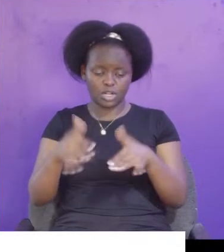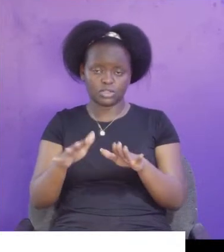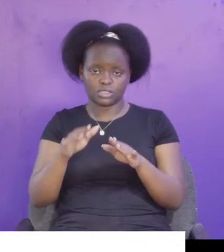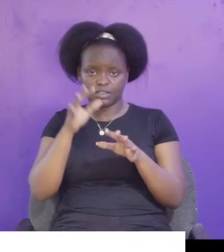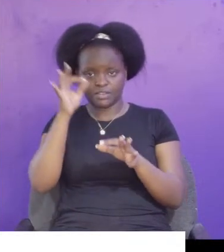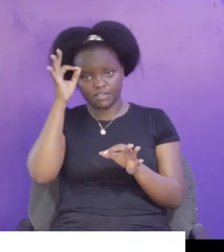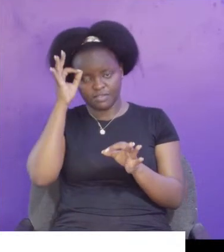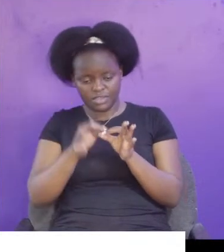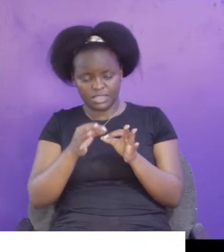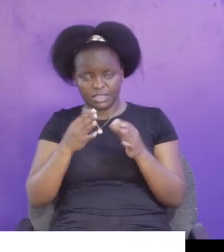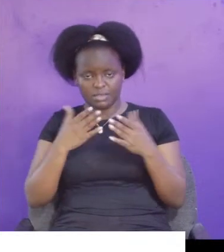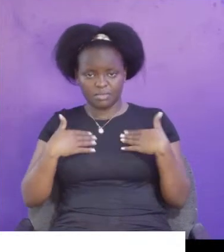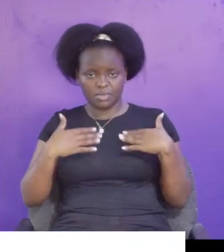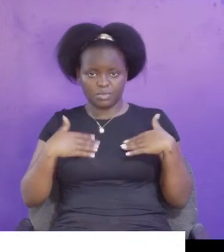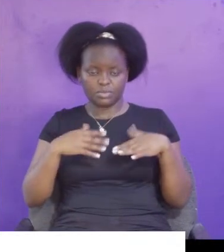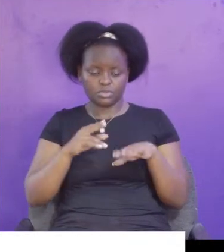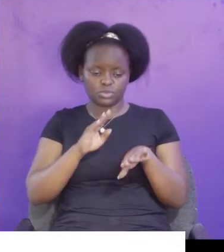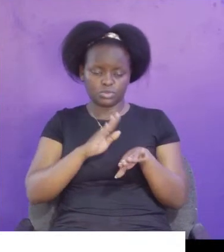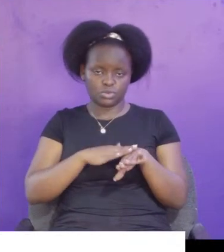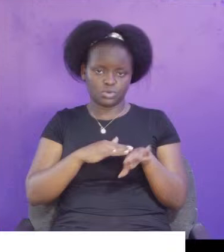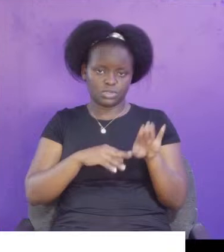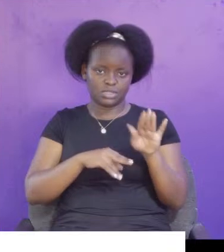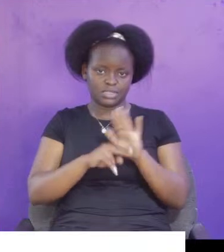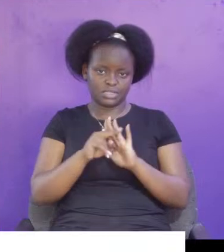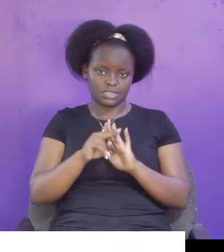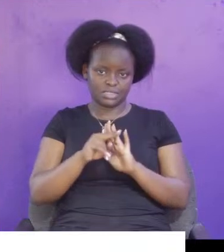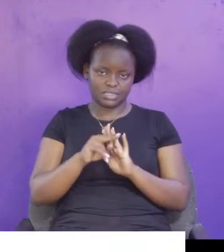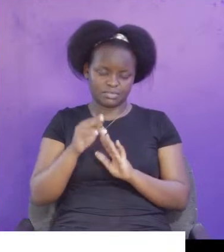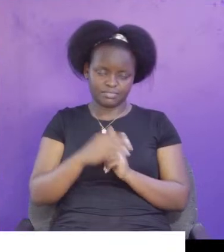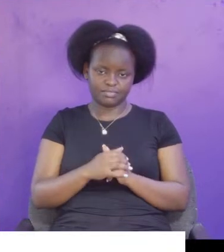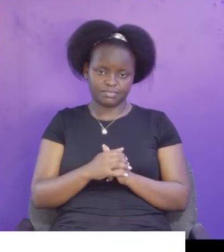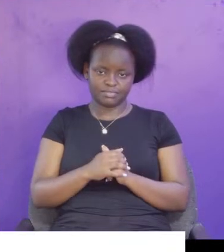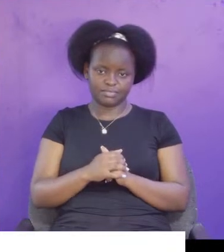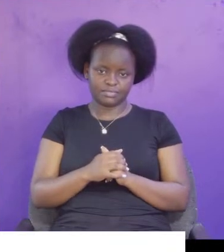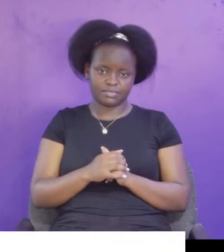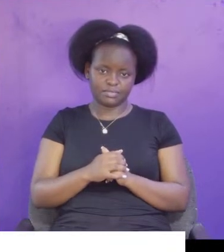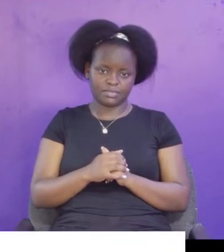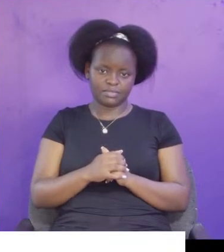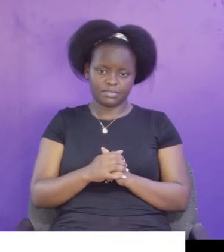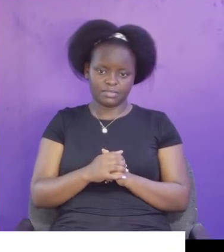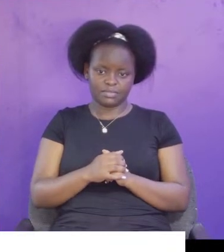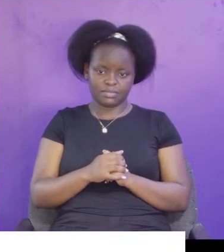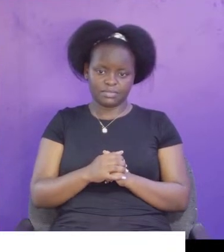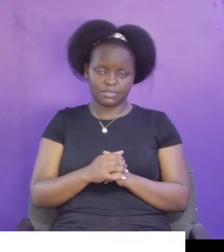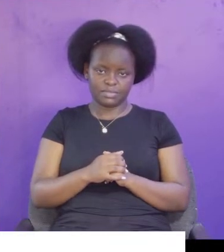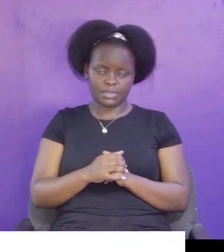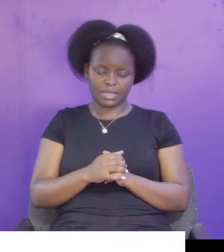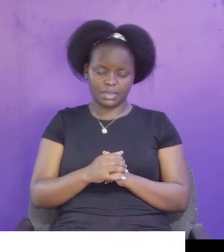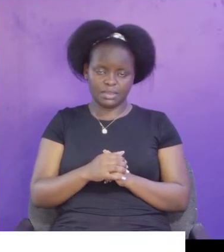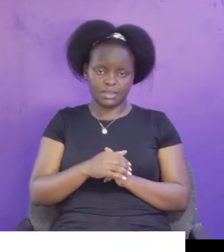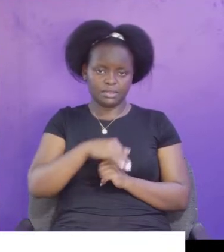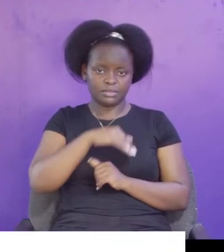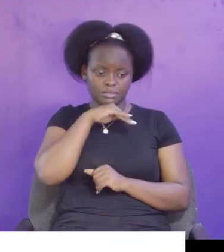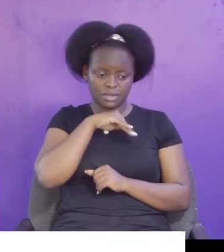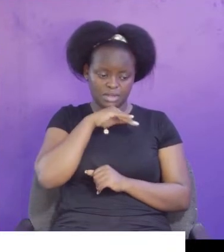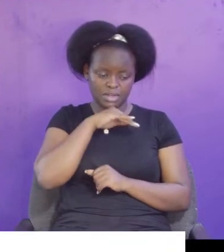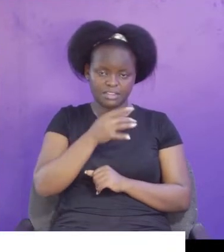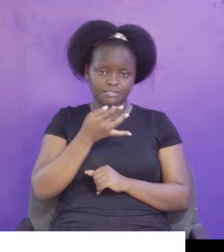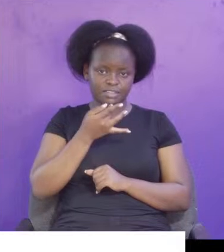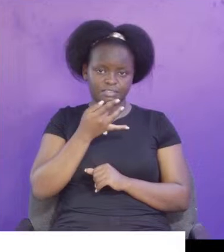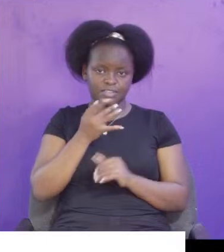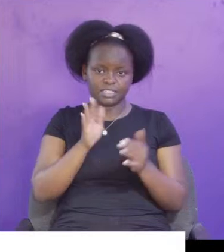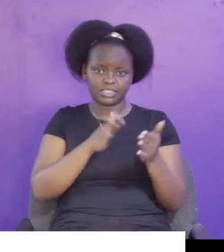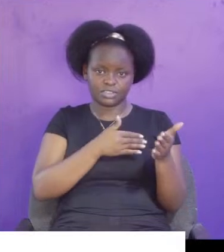goodness. Fellow monarchs, one of the Honorable Raila Odinga's favorite songs